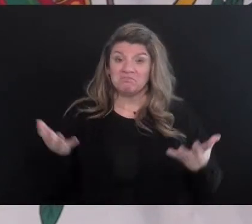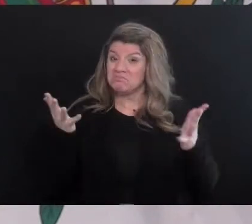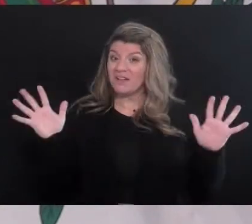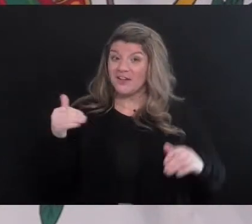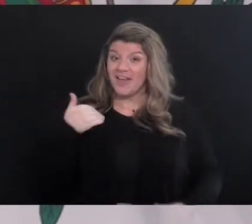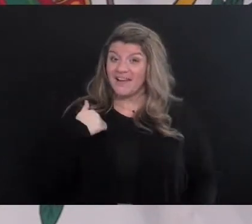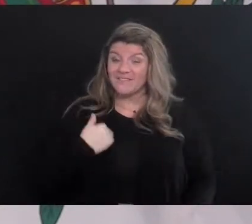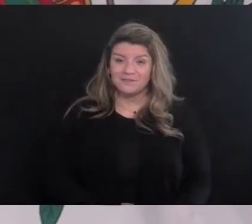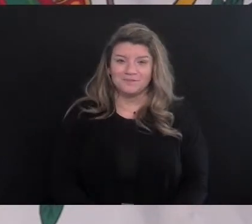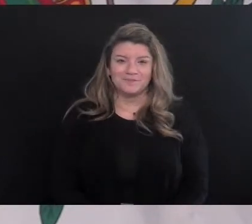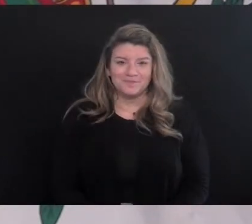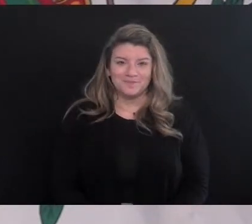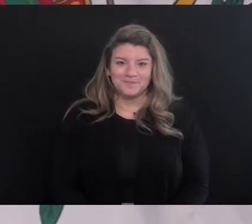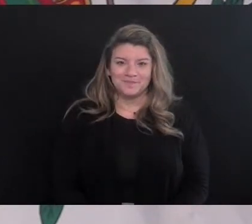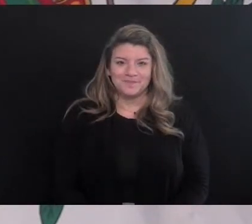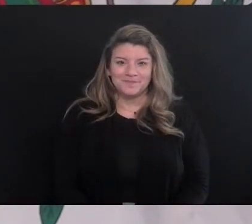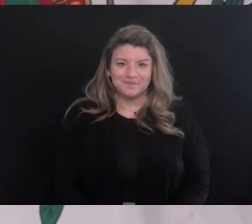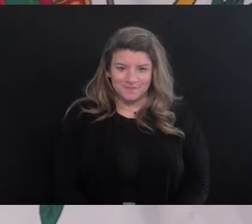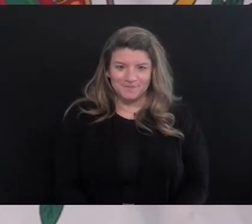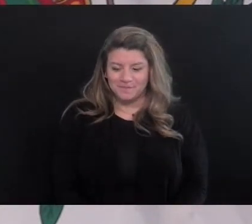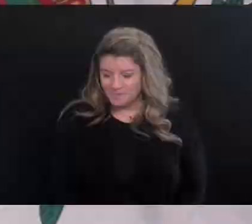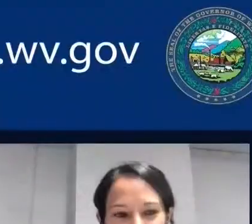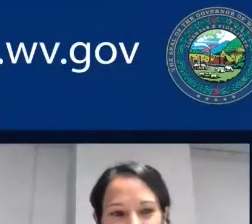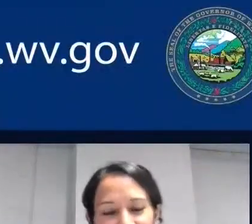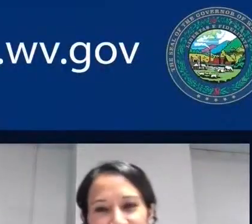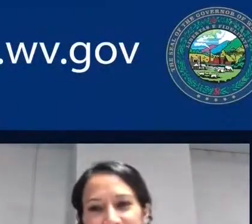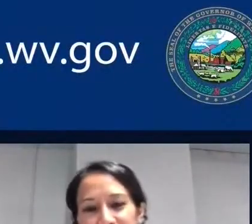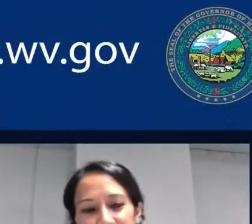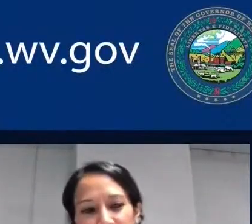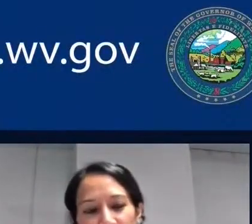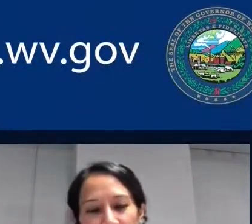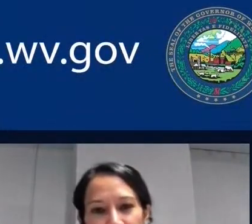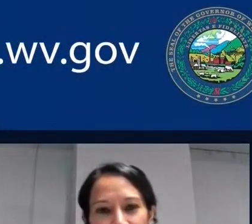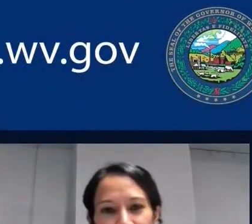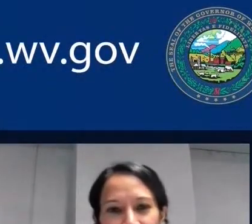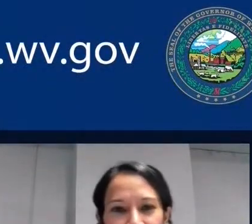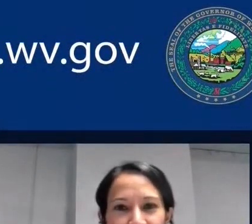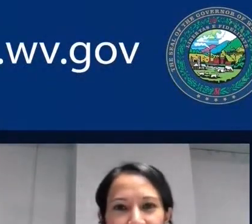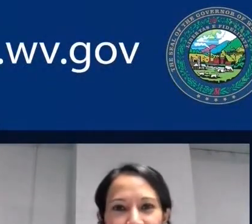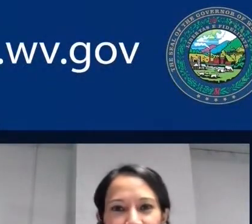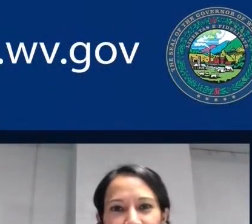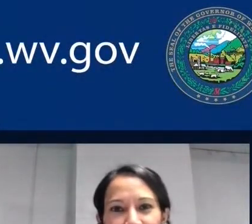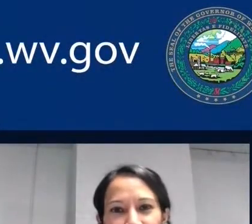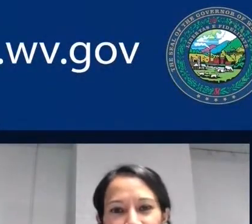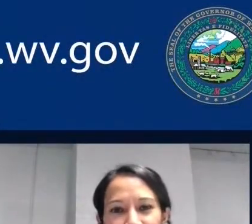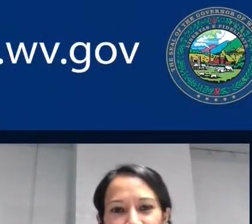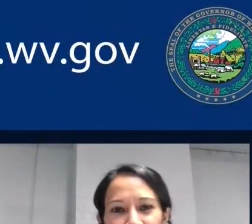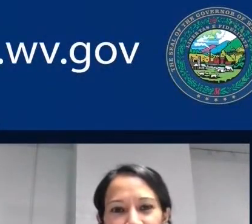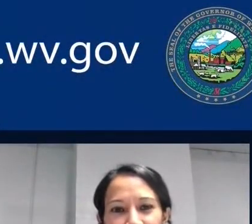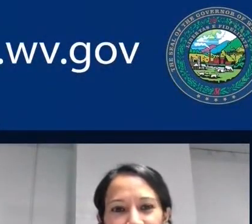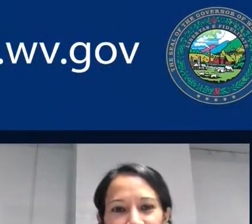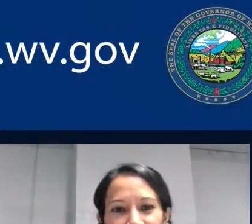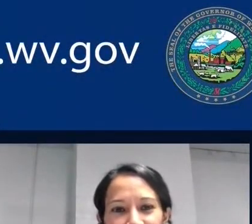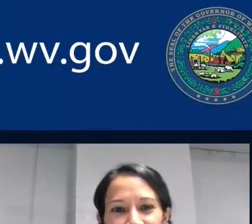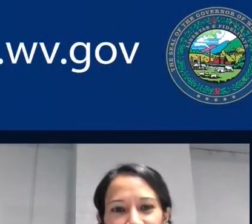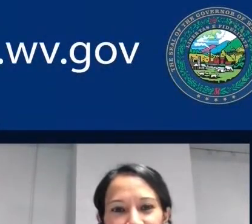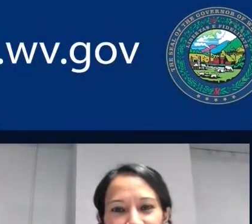got. All right, thank you, Governor. Let's now go to Dr. Clay Marsh, our coronavirus